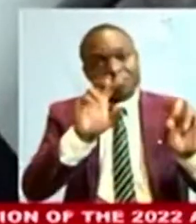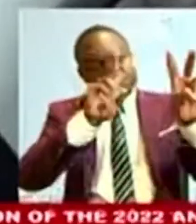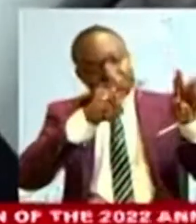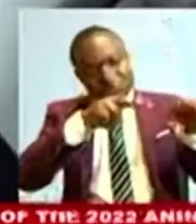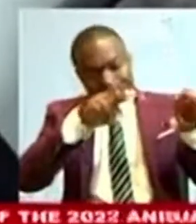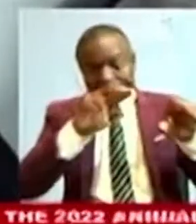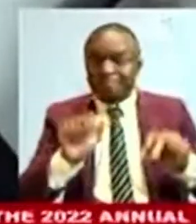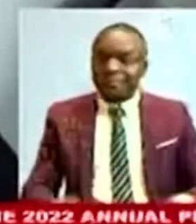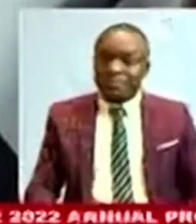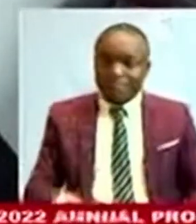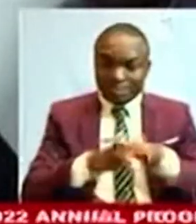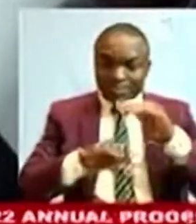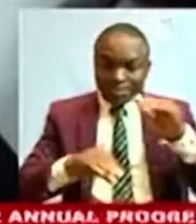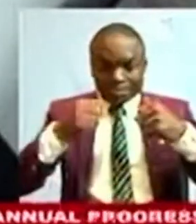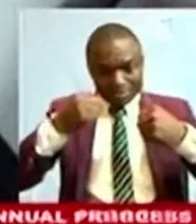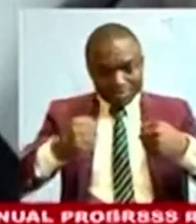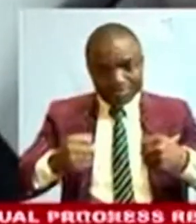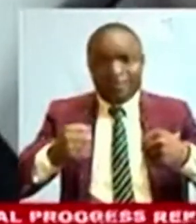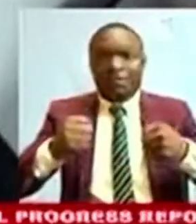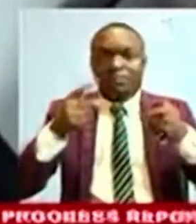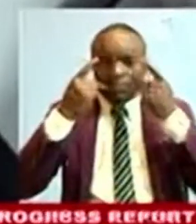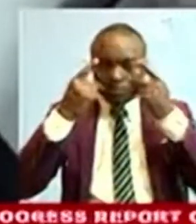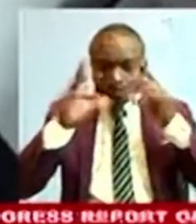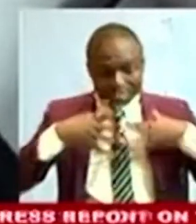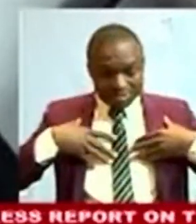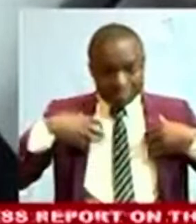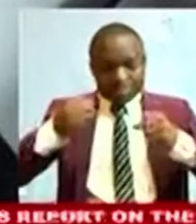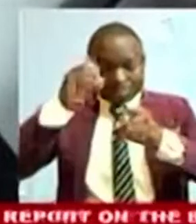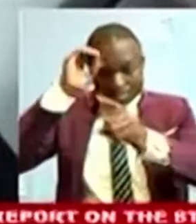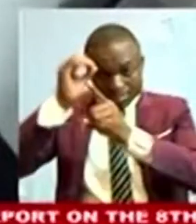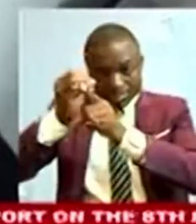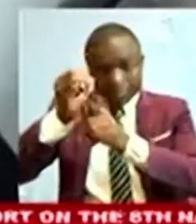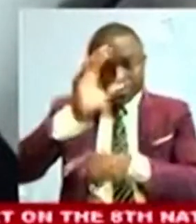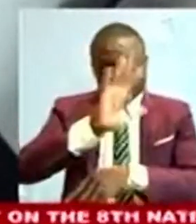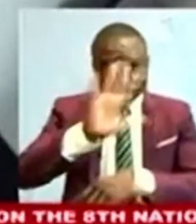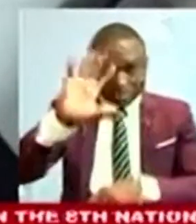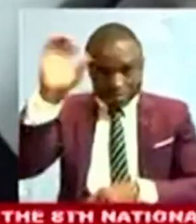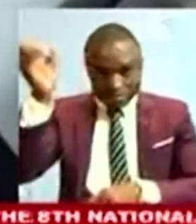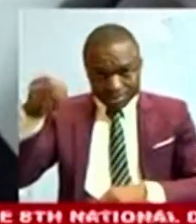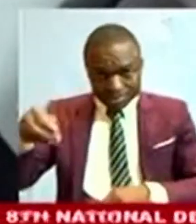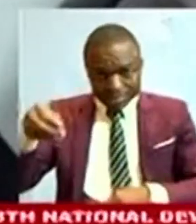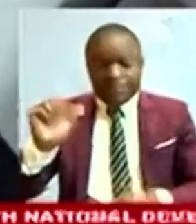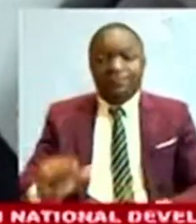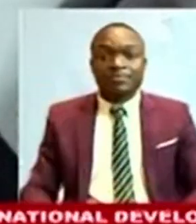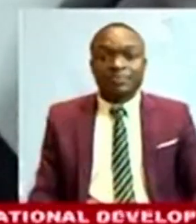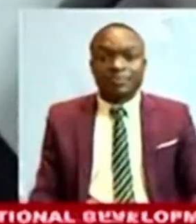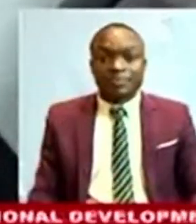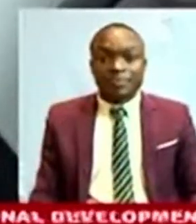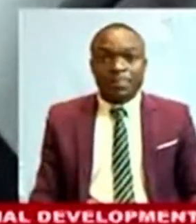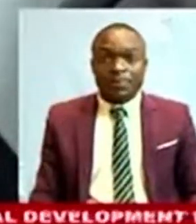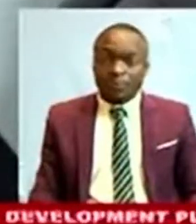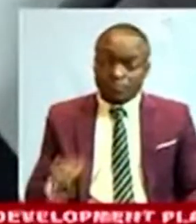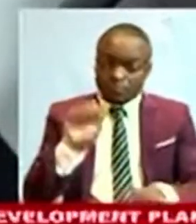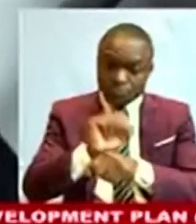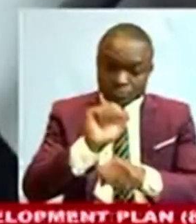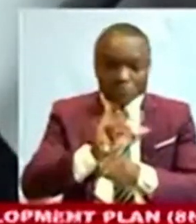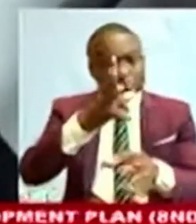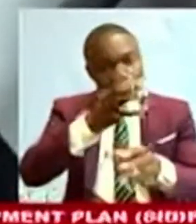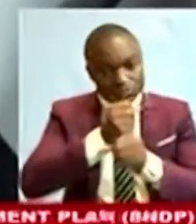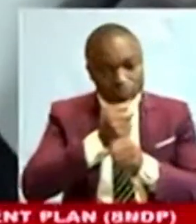under strengthening of public health. The target was 55%. The performance under review was